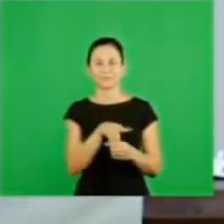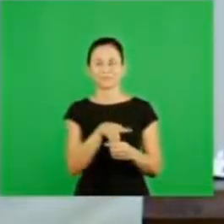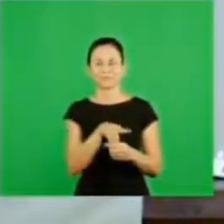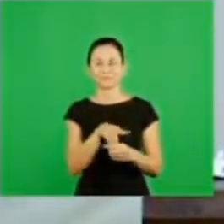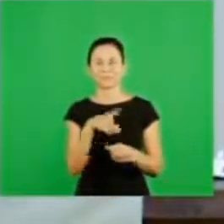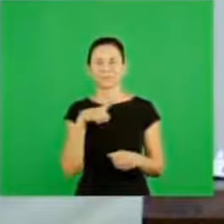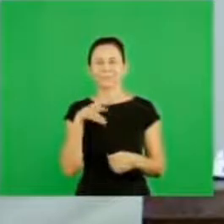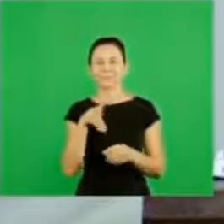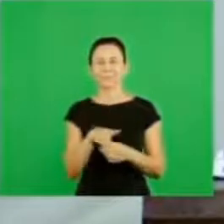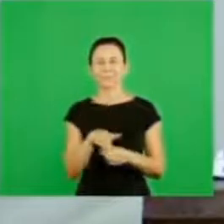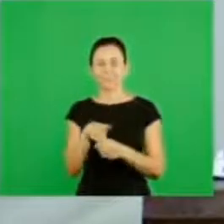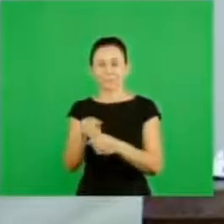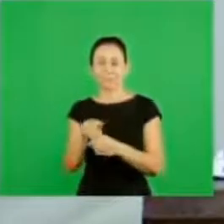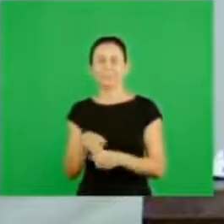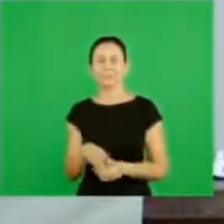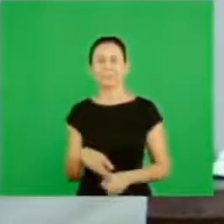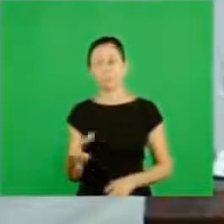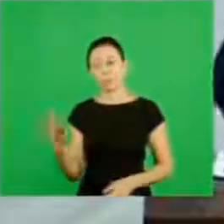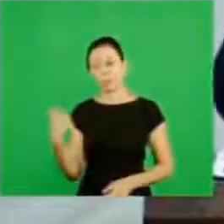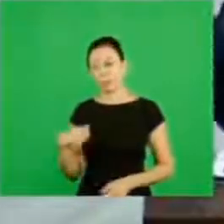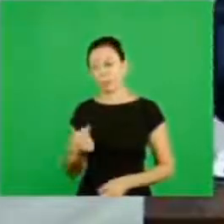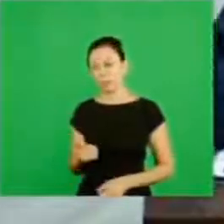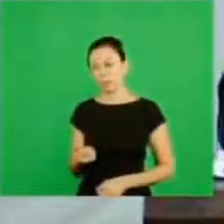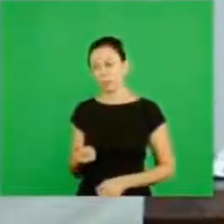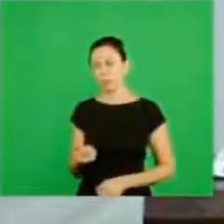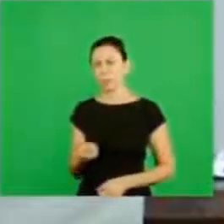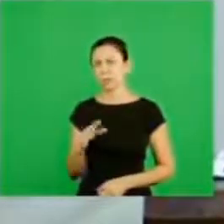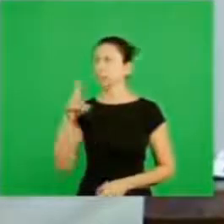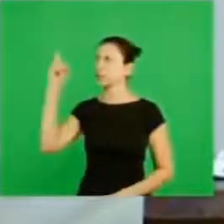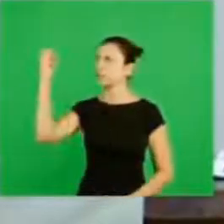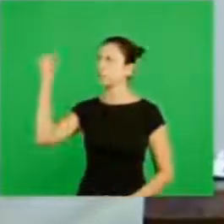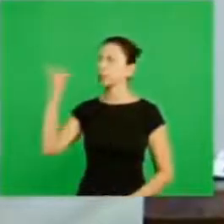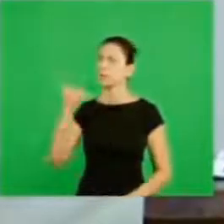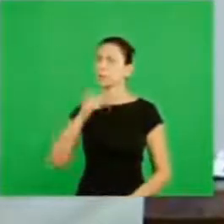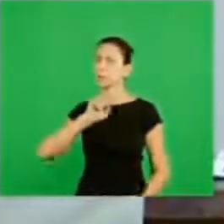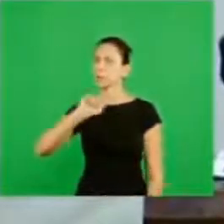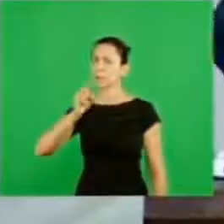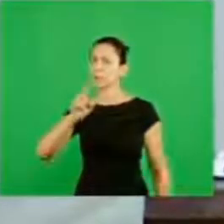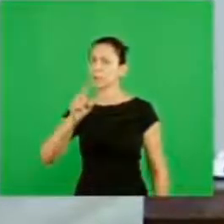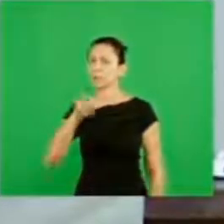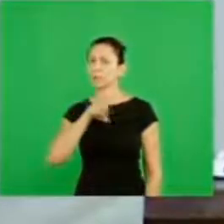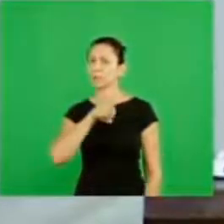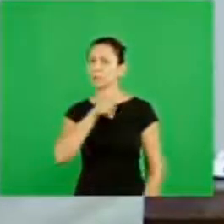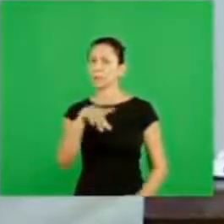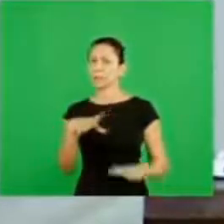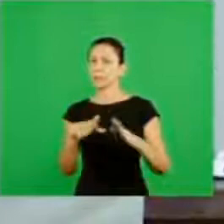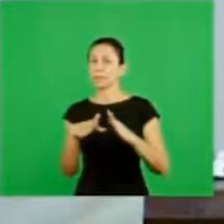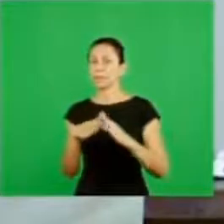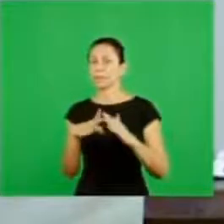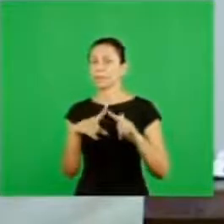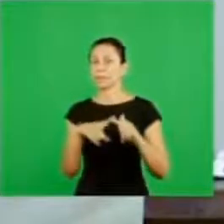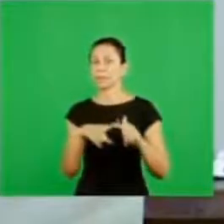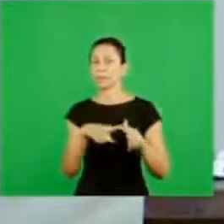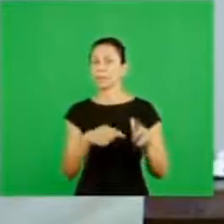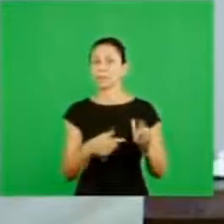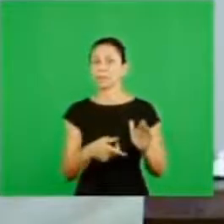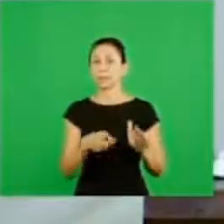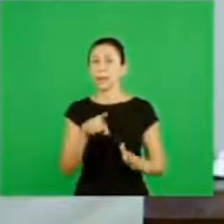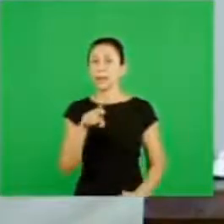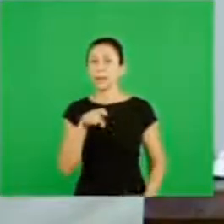remember I had tithe to give. And he's like, oh no, I have here money here to give. And the Lord